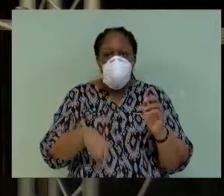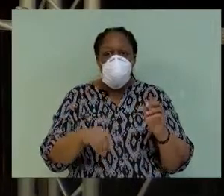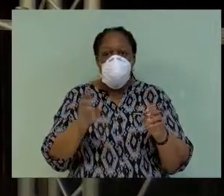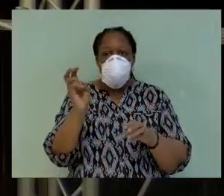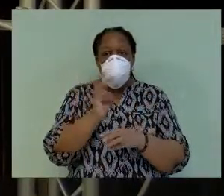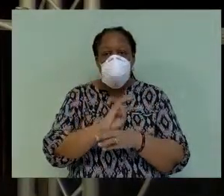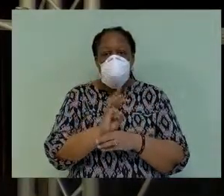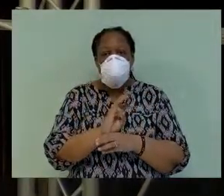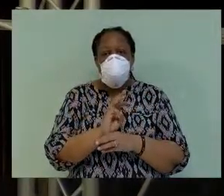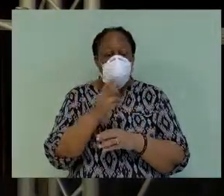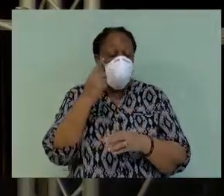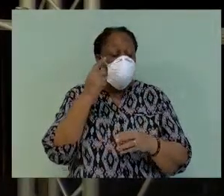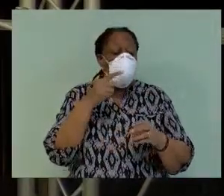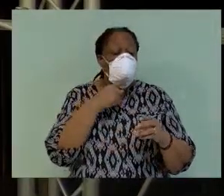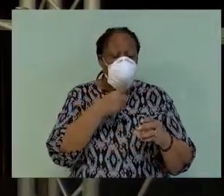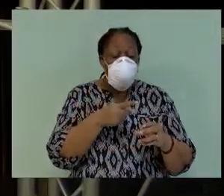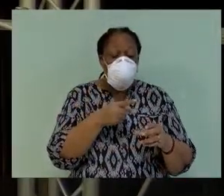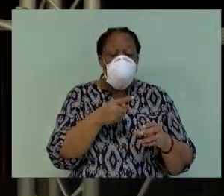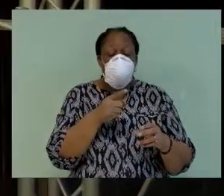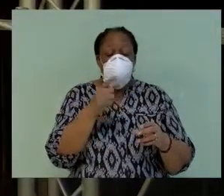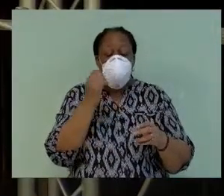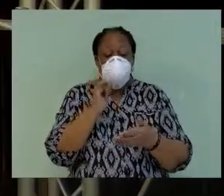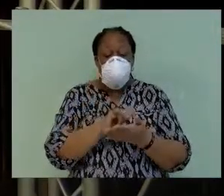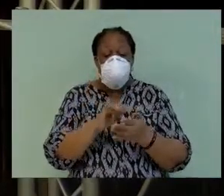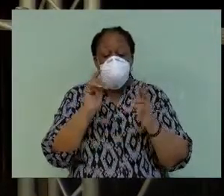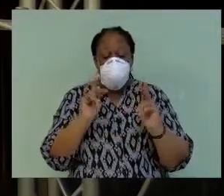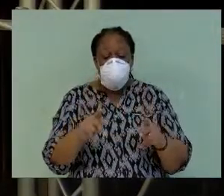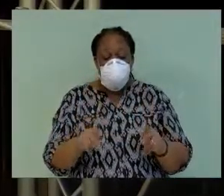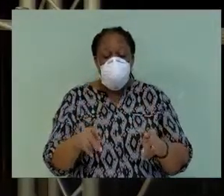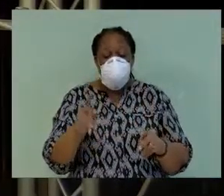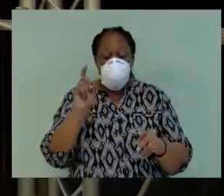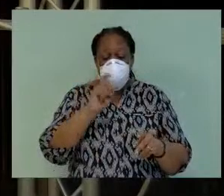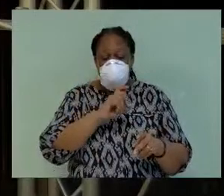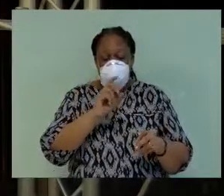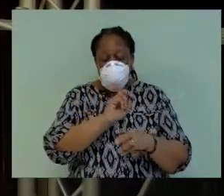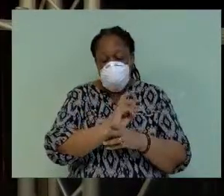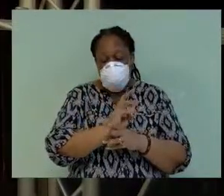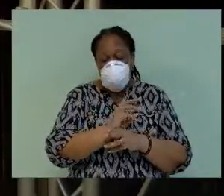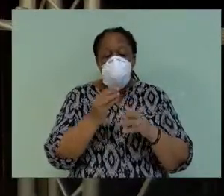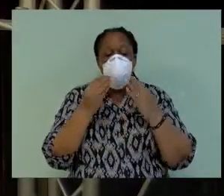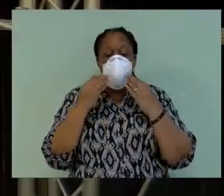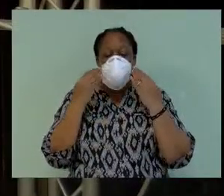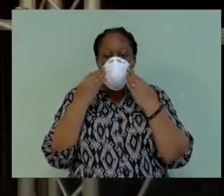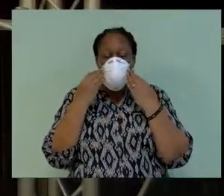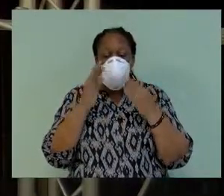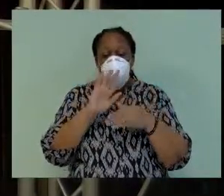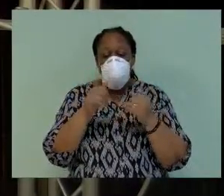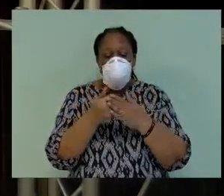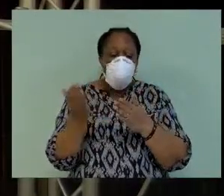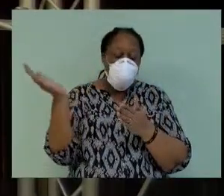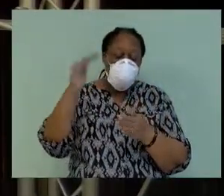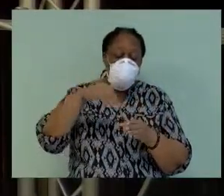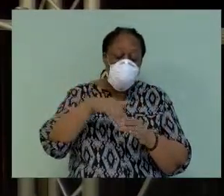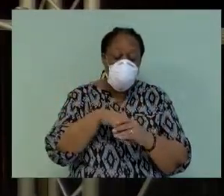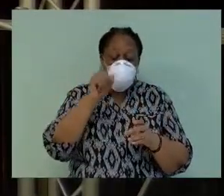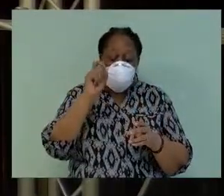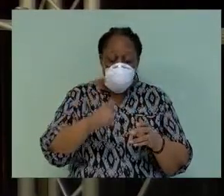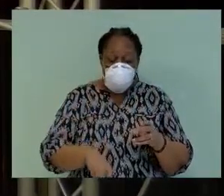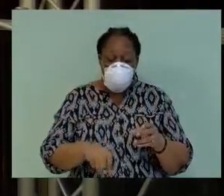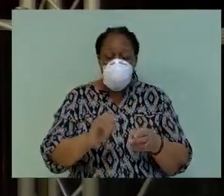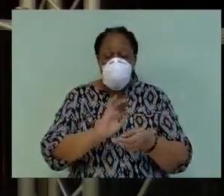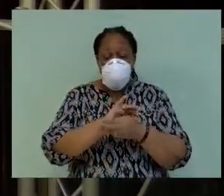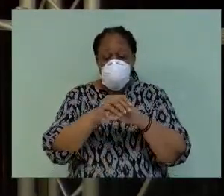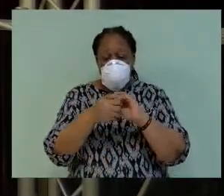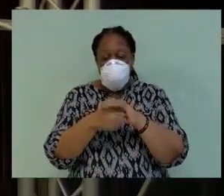face mask or a similar protective gear. 2. Everyone entering the building must sanitize